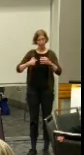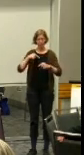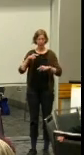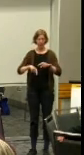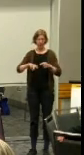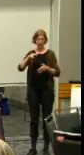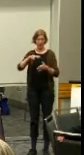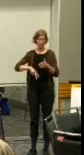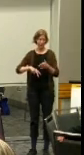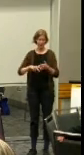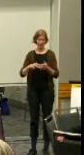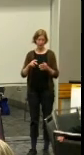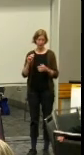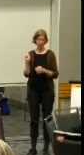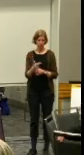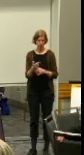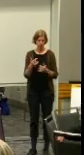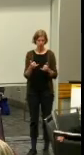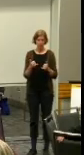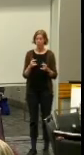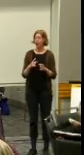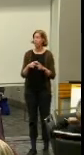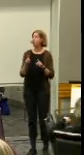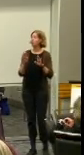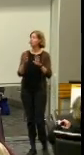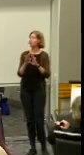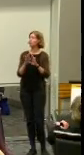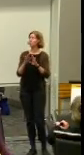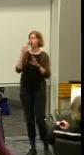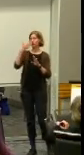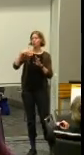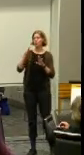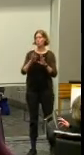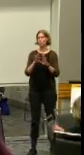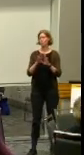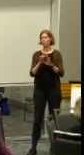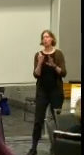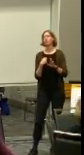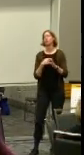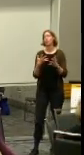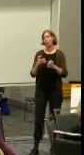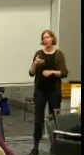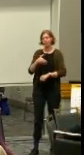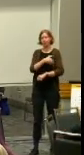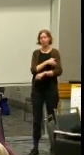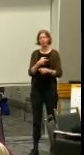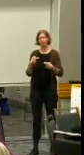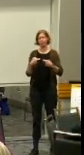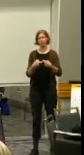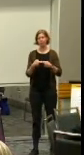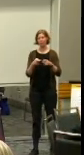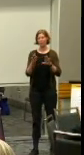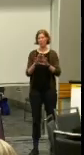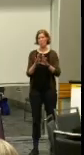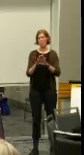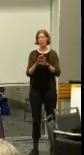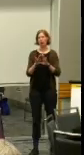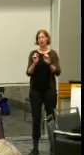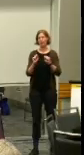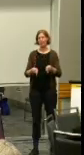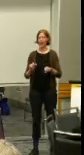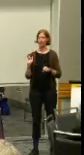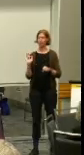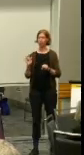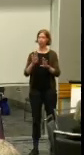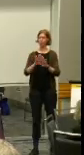the front door, we really try to do like power assist doors where we could, since obviously we have accessible walkways everywhere. So if you have an